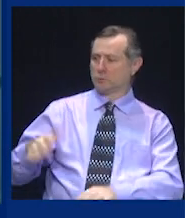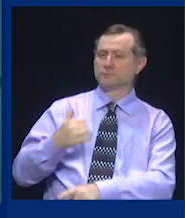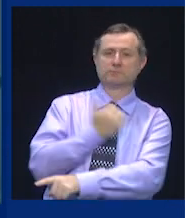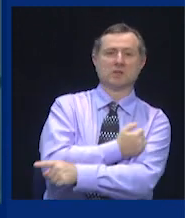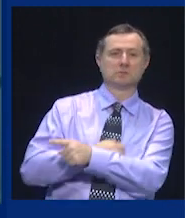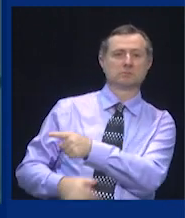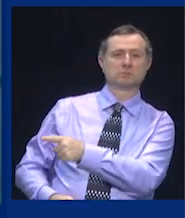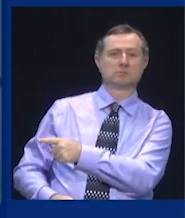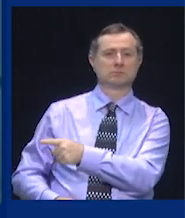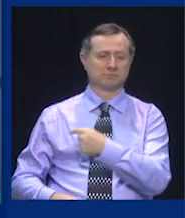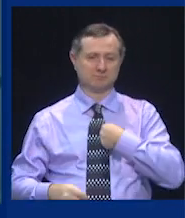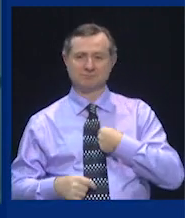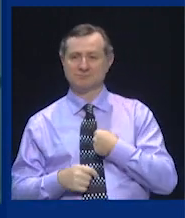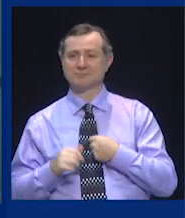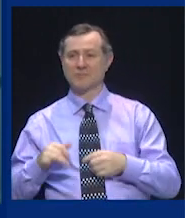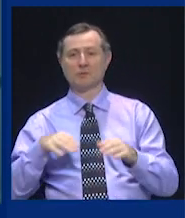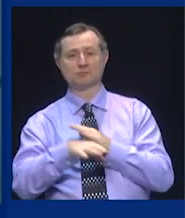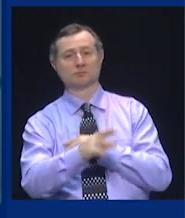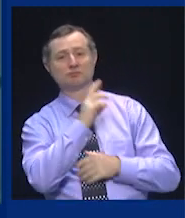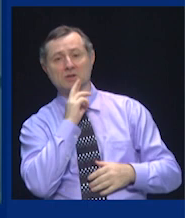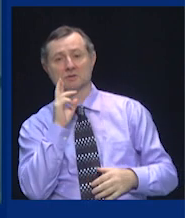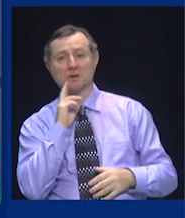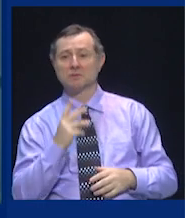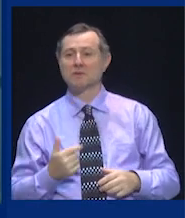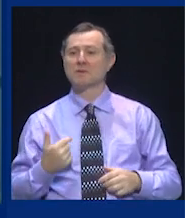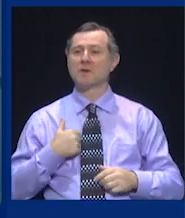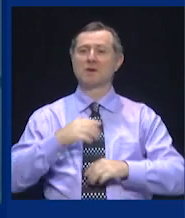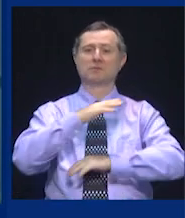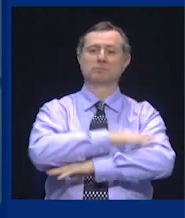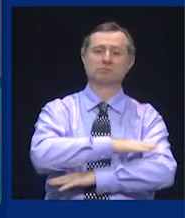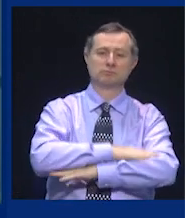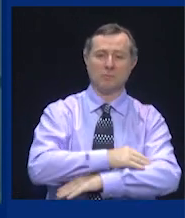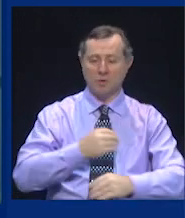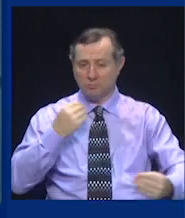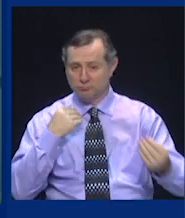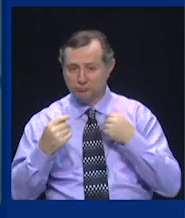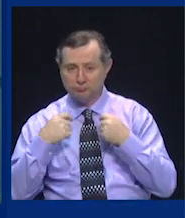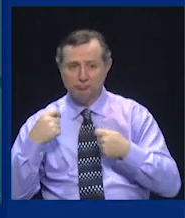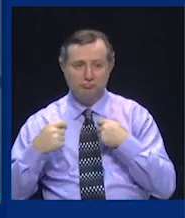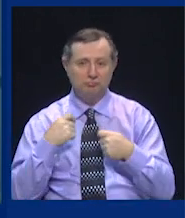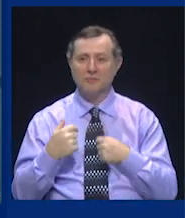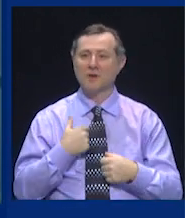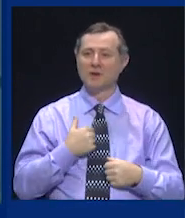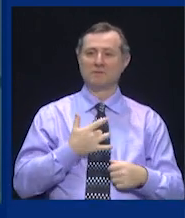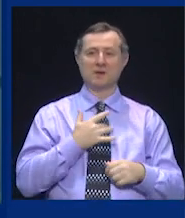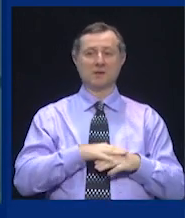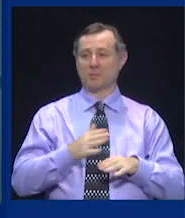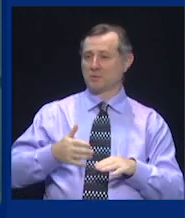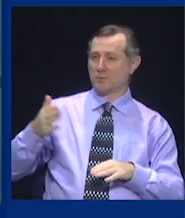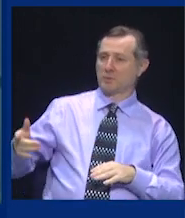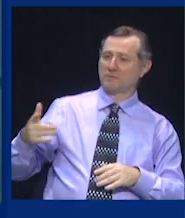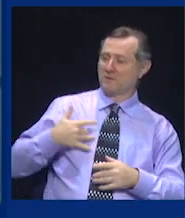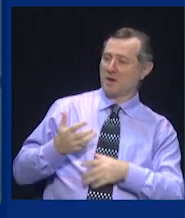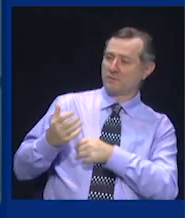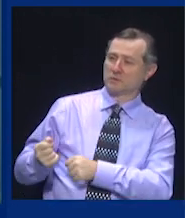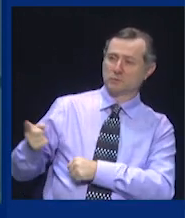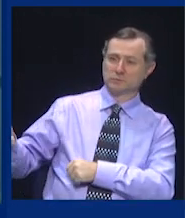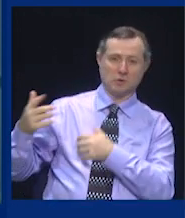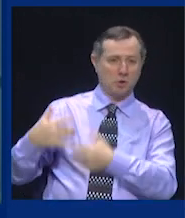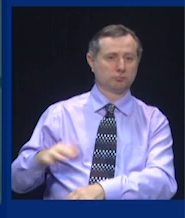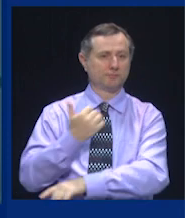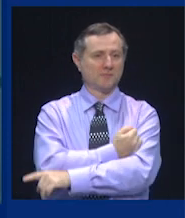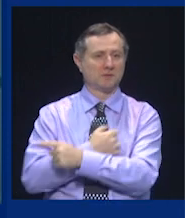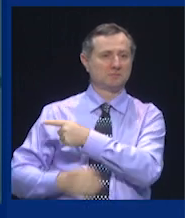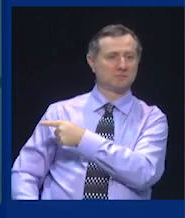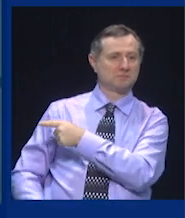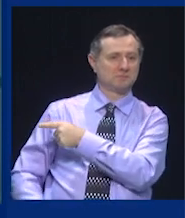If I go to a restaurant and I'm sitting at a table and the table right next to me, I want to know that they're vaccinated. I believe